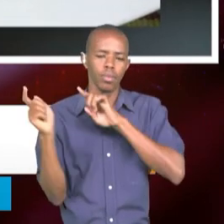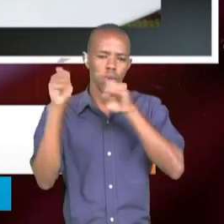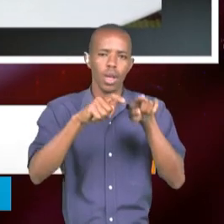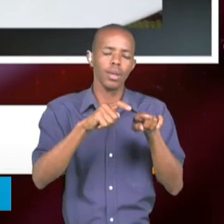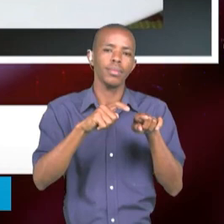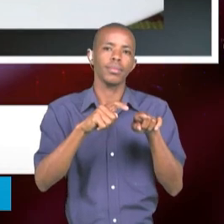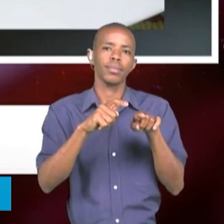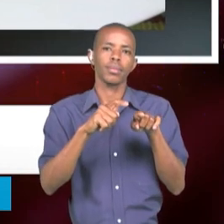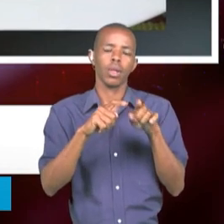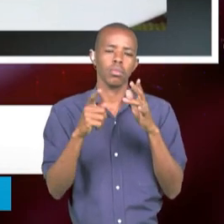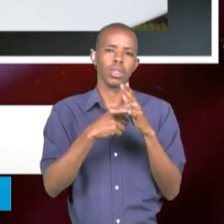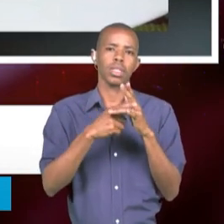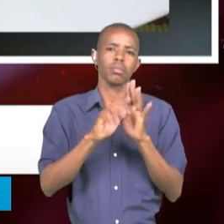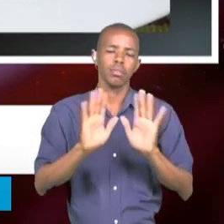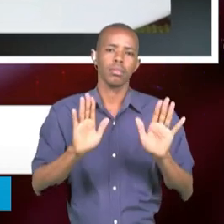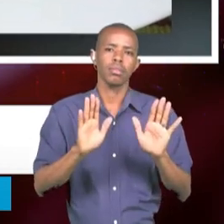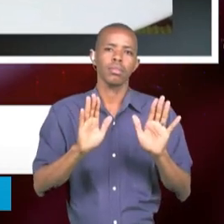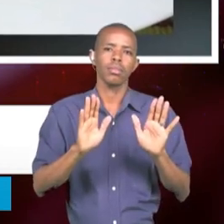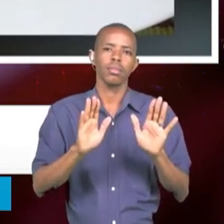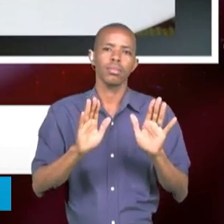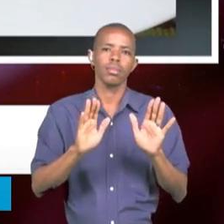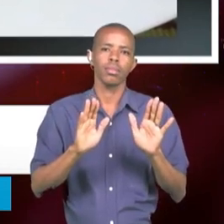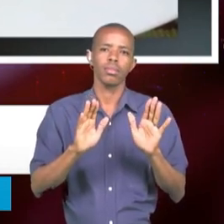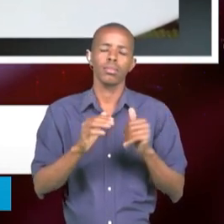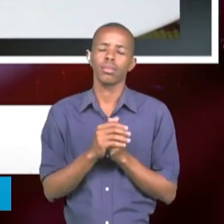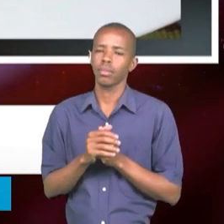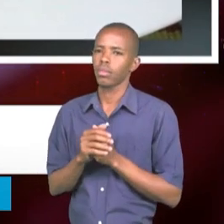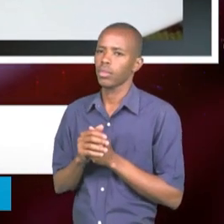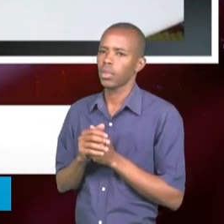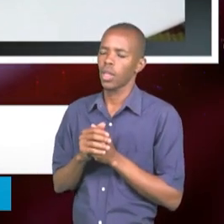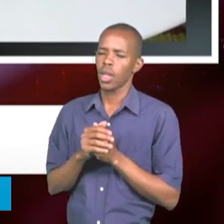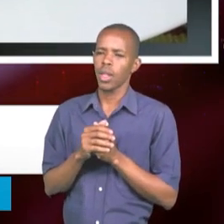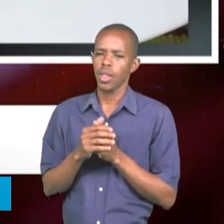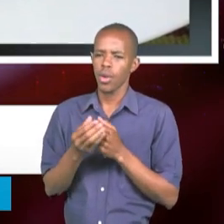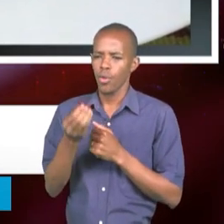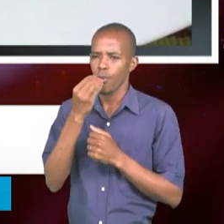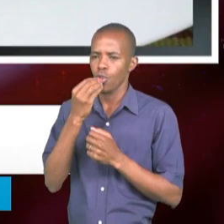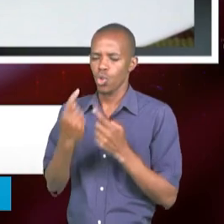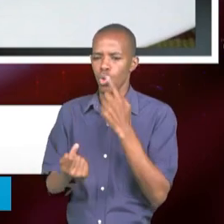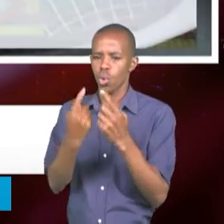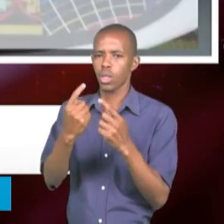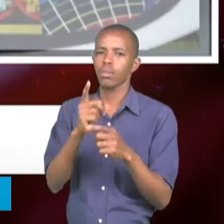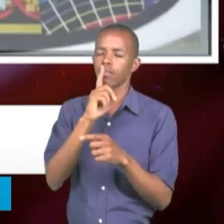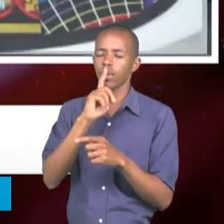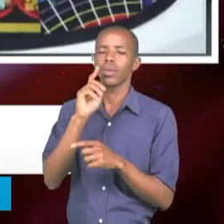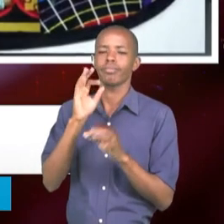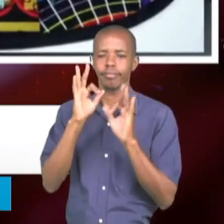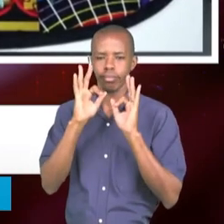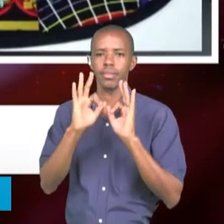tu umeanza. Yeah, absolutely. You see, that could work. So, now ile food ushai make ukasema, wow, is this